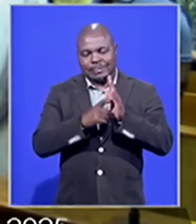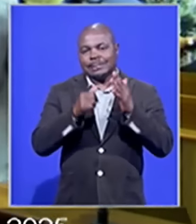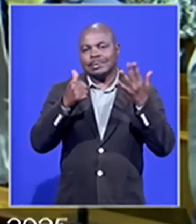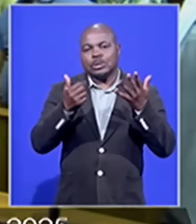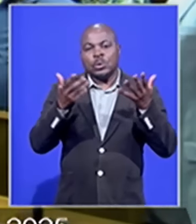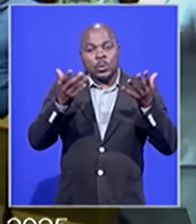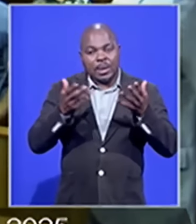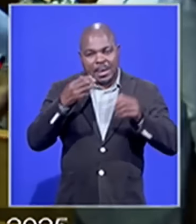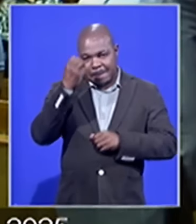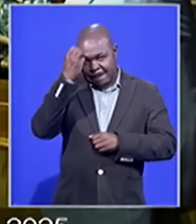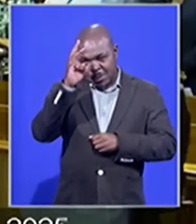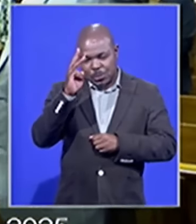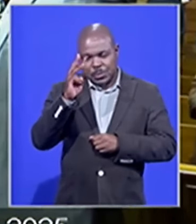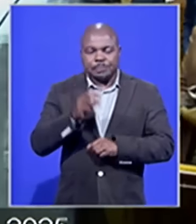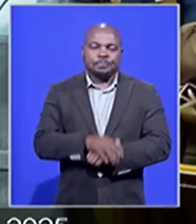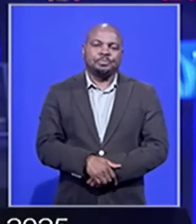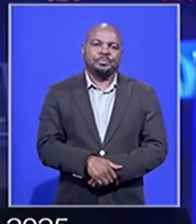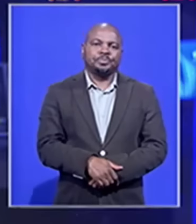Pretoria.